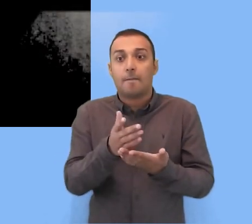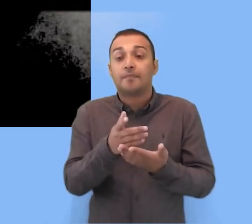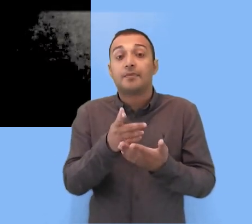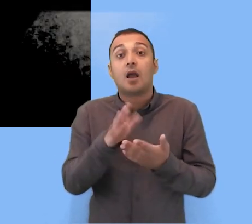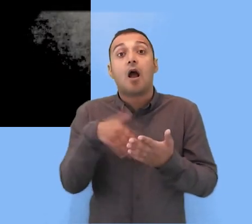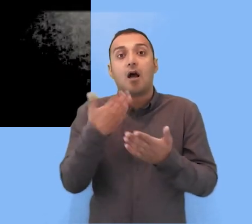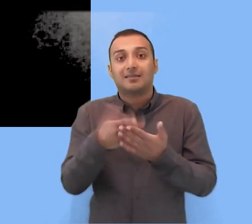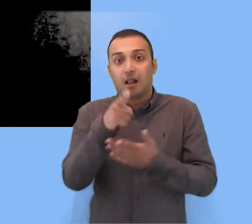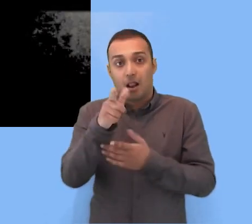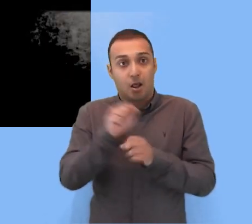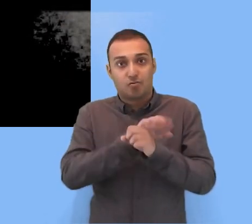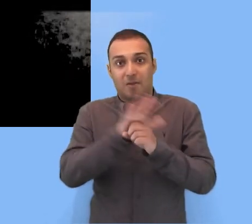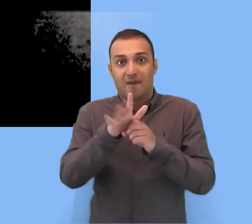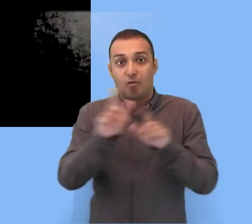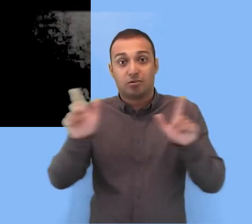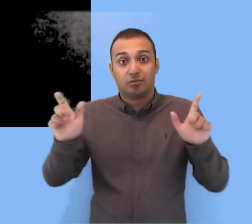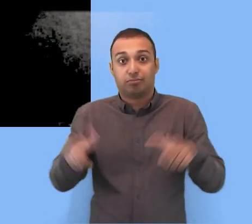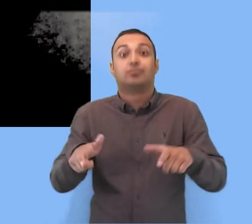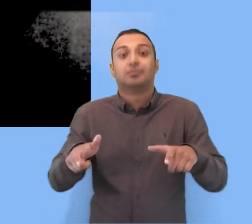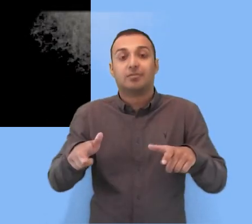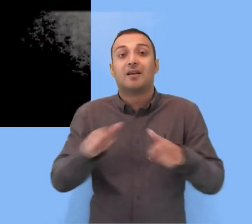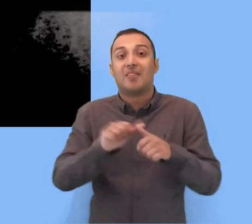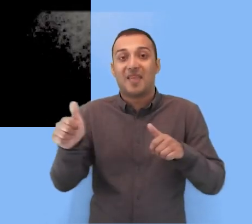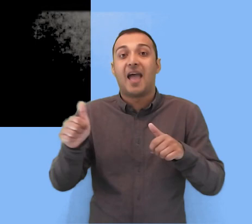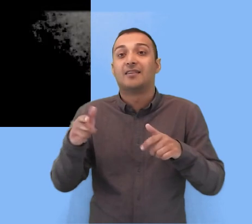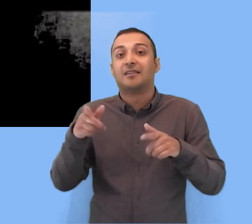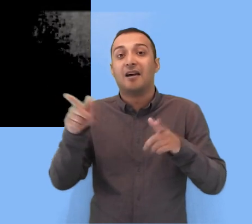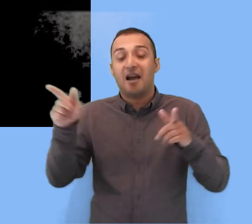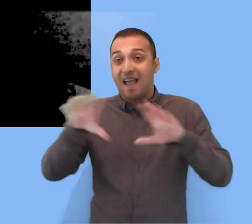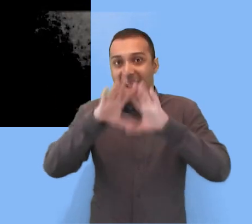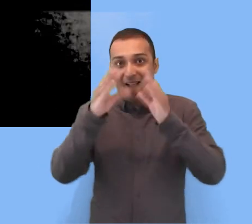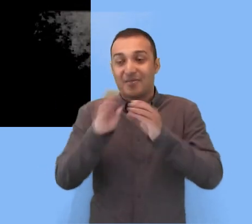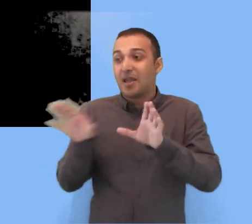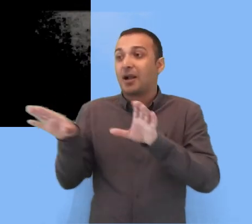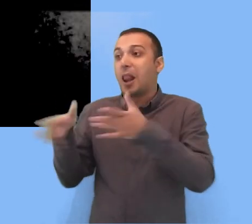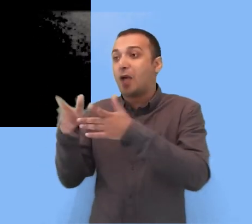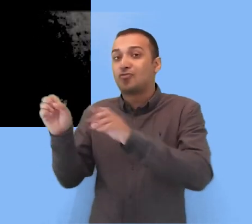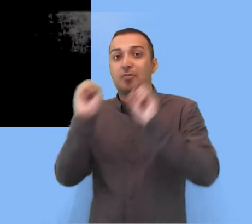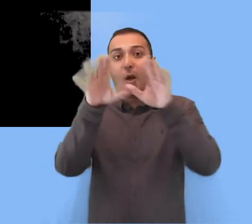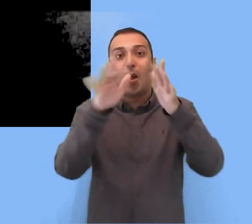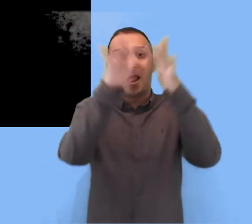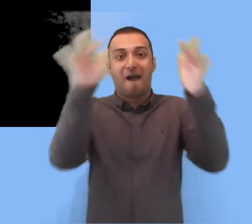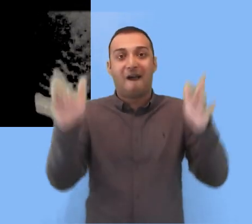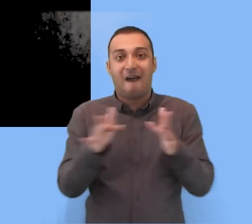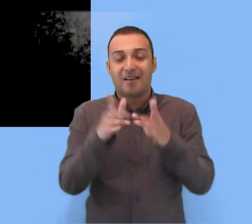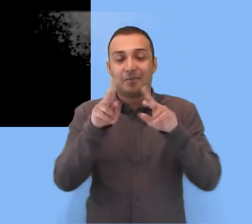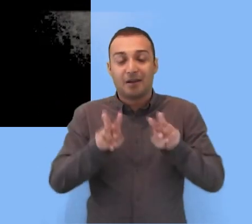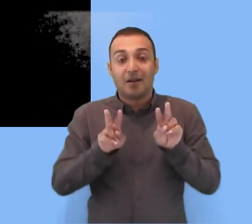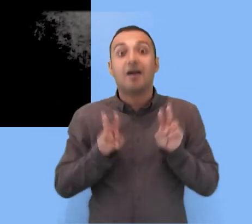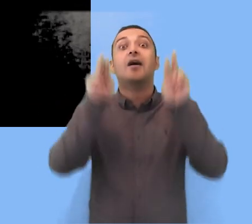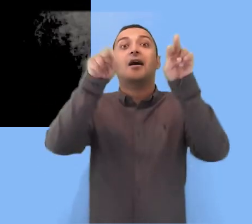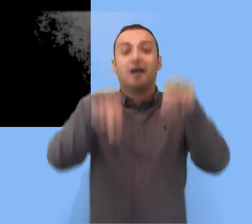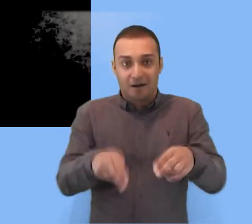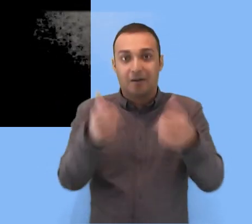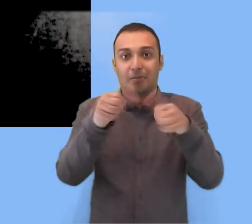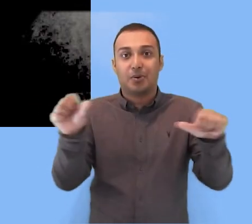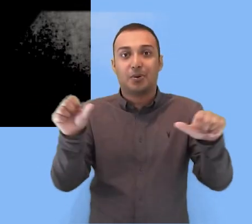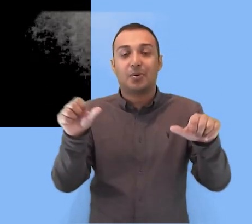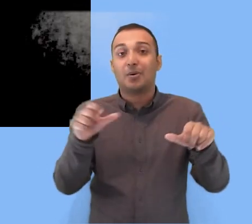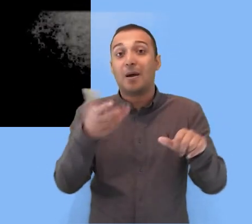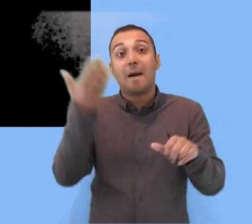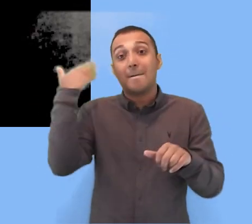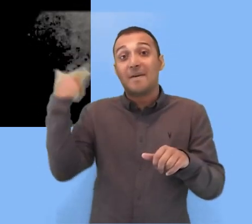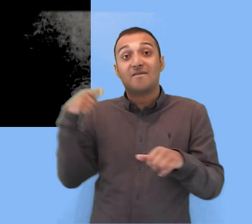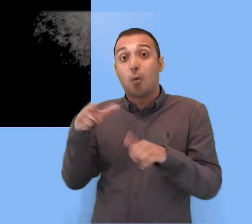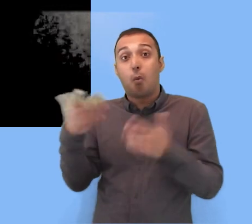the pandemic opened the classroom up and they saw the methods of teaching. So that third mother actually said, it was when I saw how